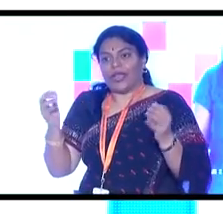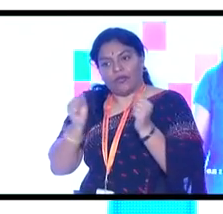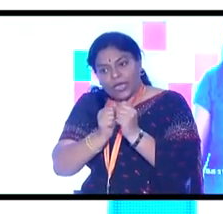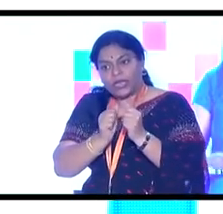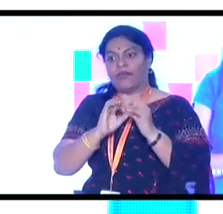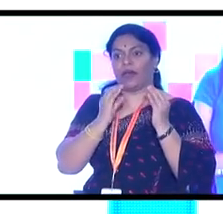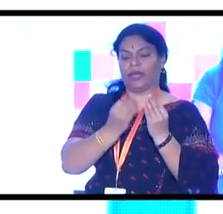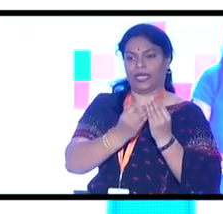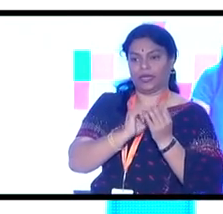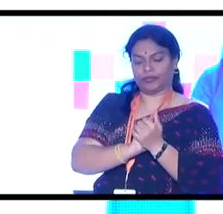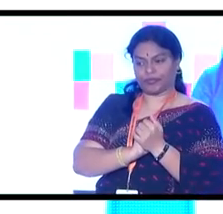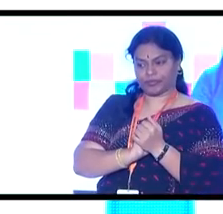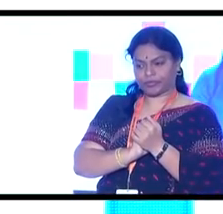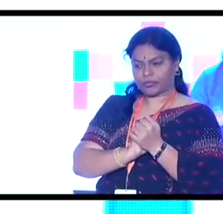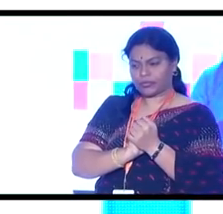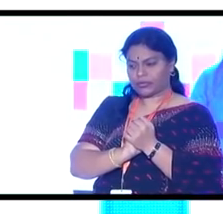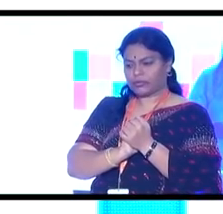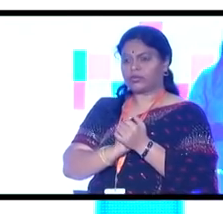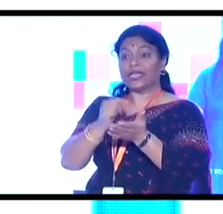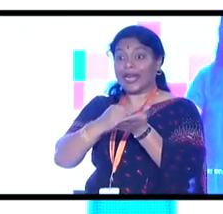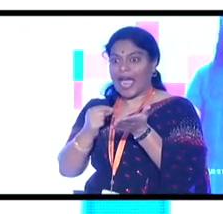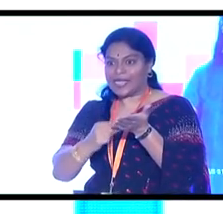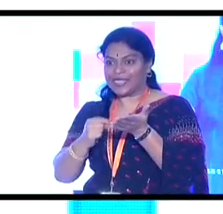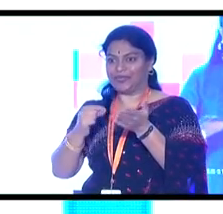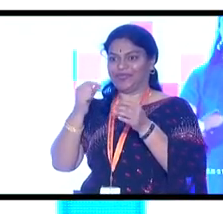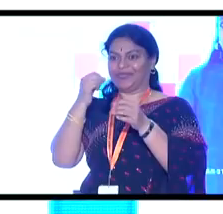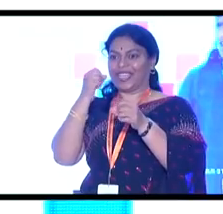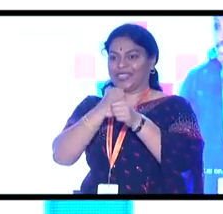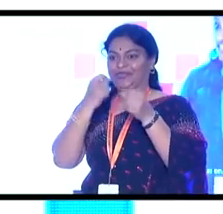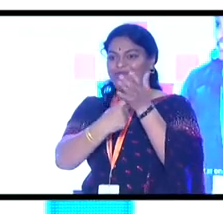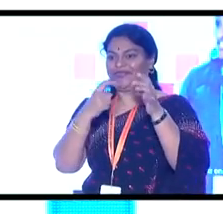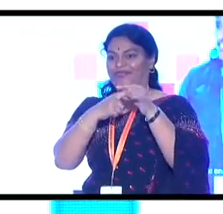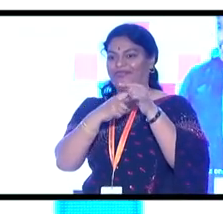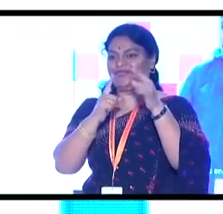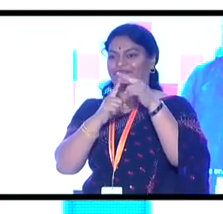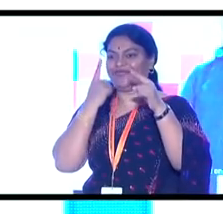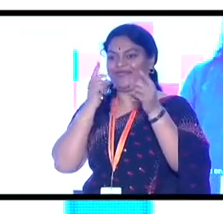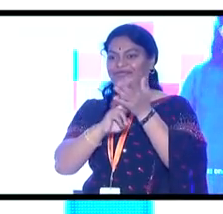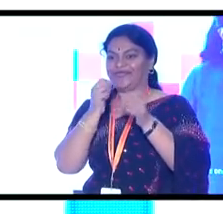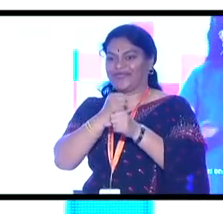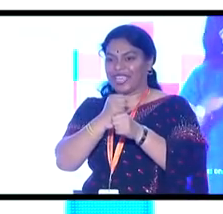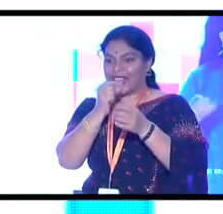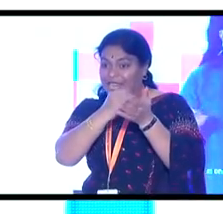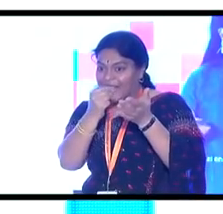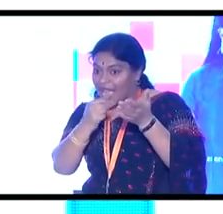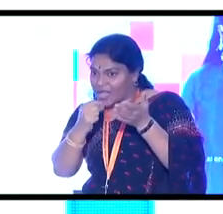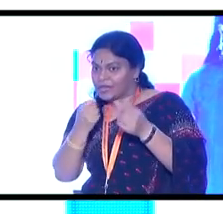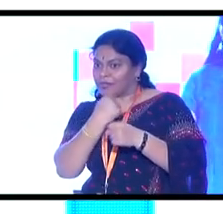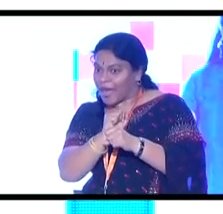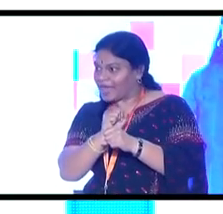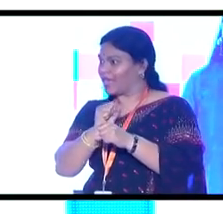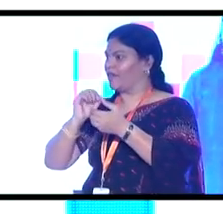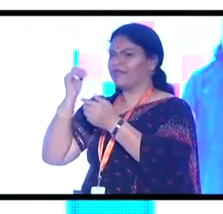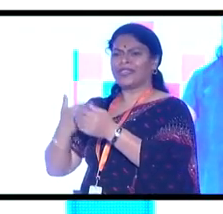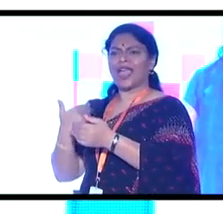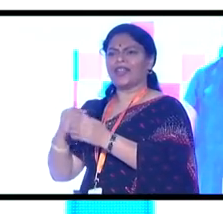exposure that I had to writing was writing greeting cards. Yes, for the younger generation today, there was a time when we actually wrote greeting cards